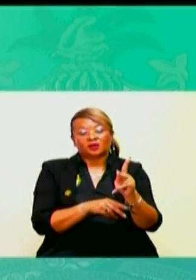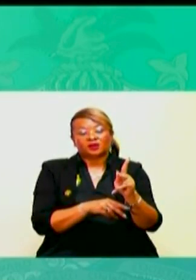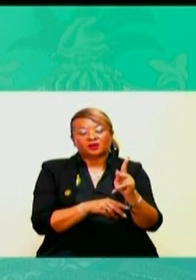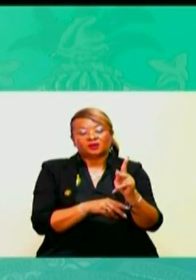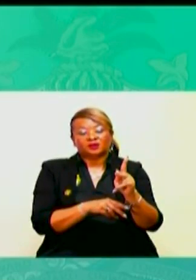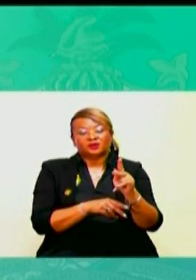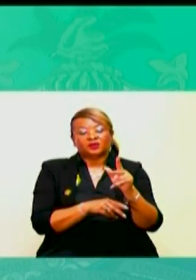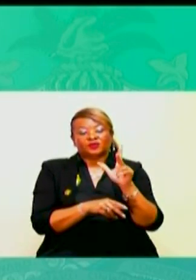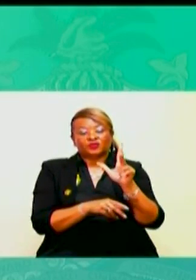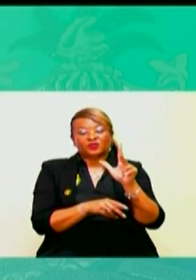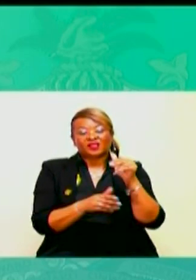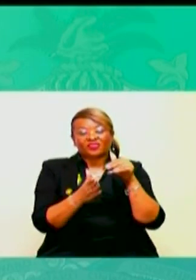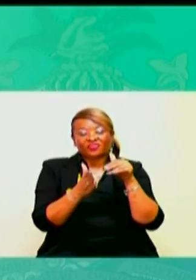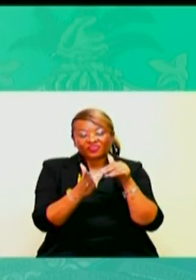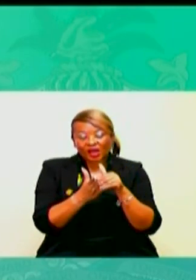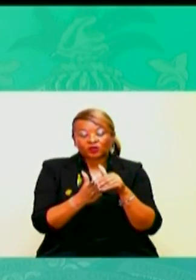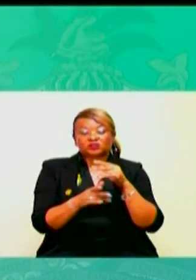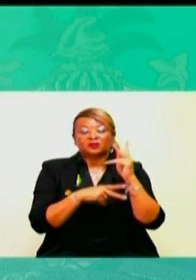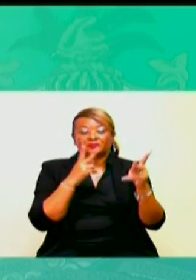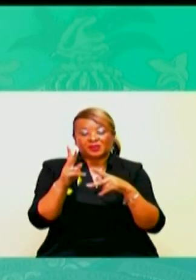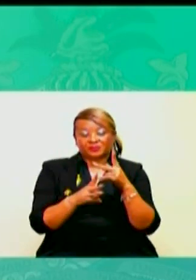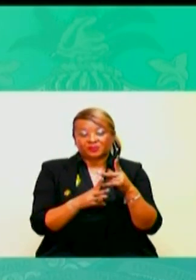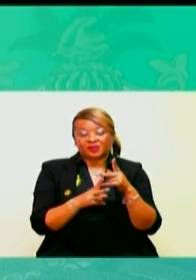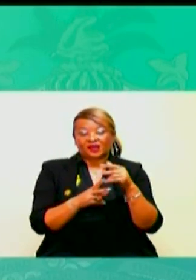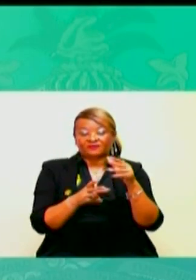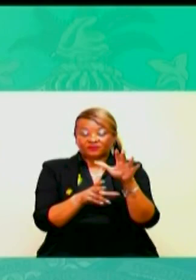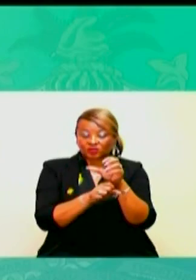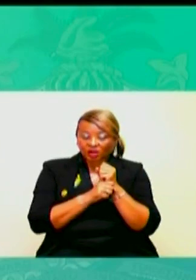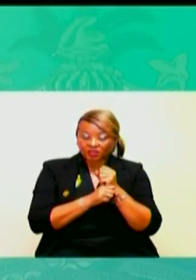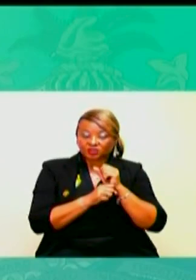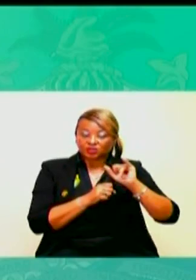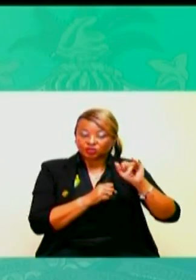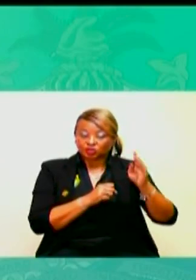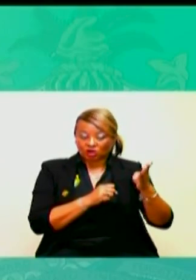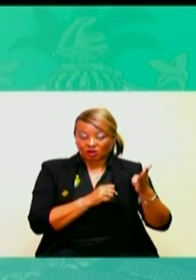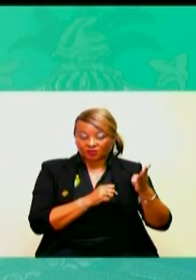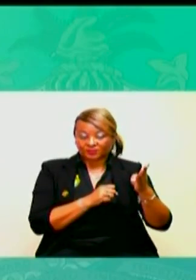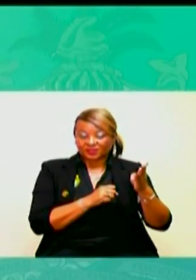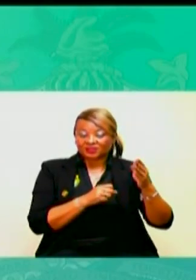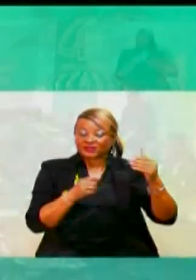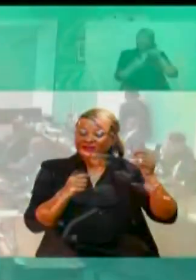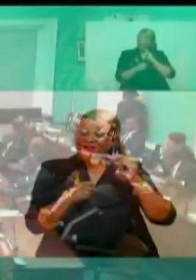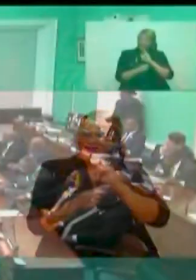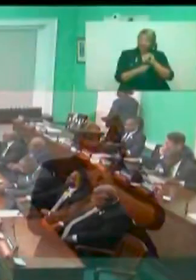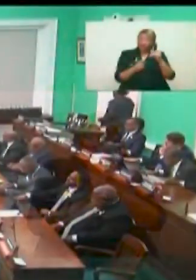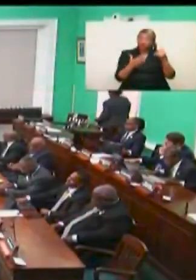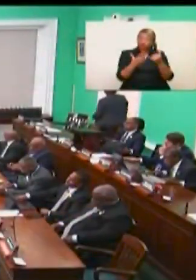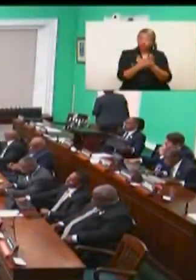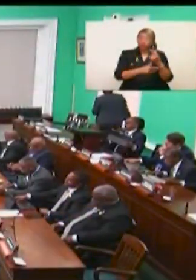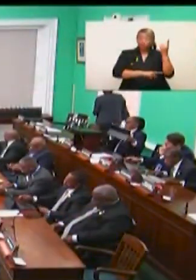of 3,000 people have been employed. Yes. This is a new day. Yes.